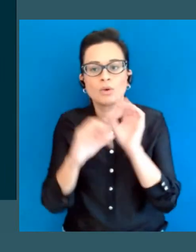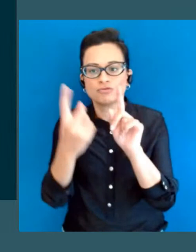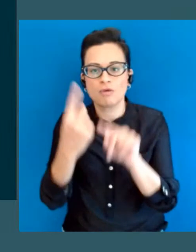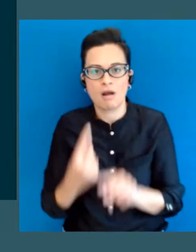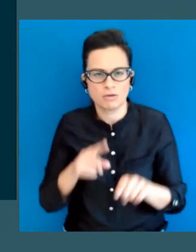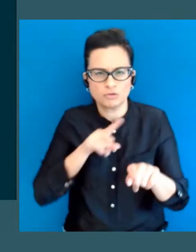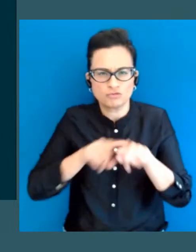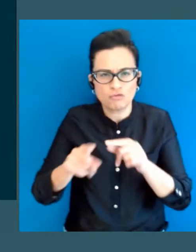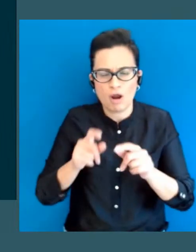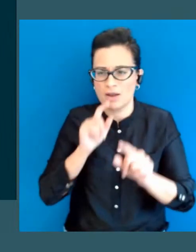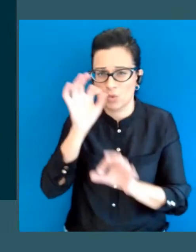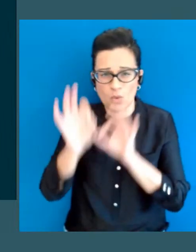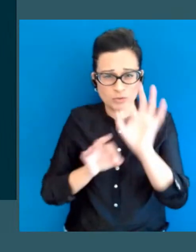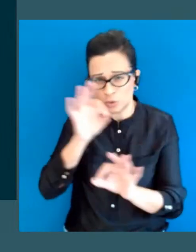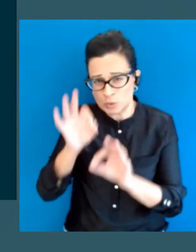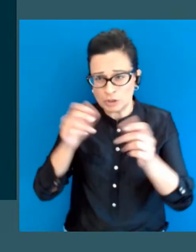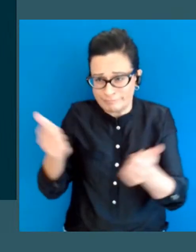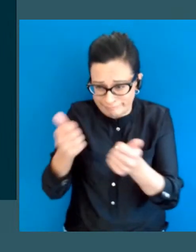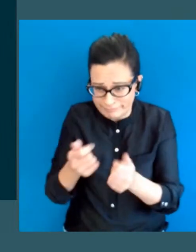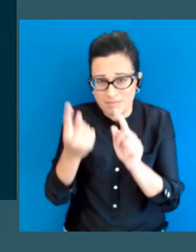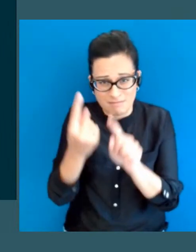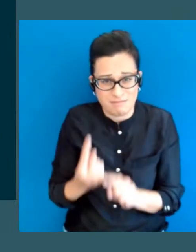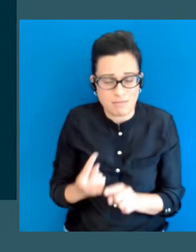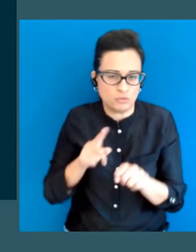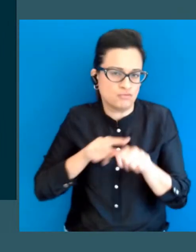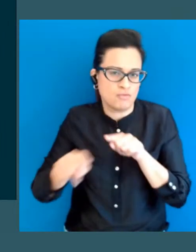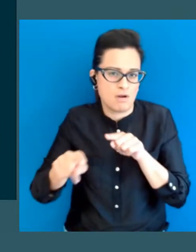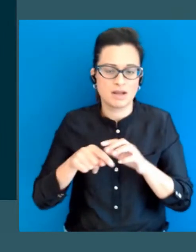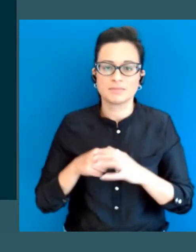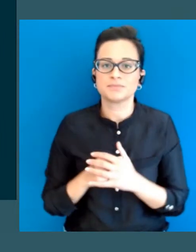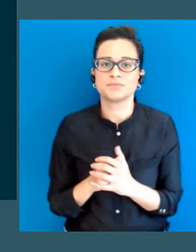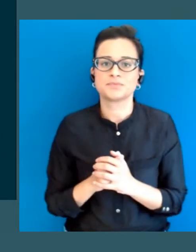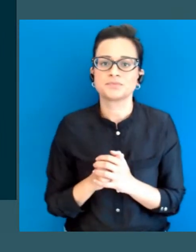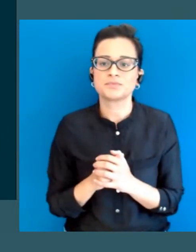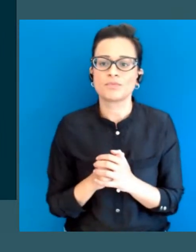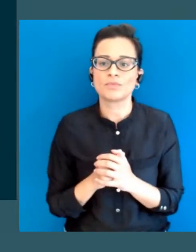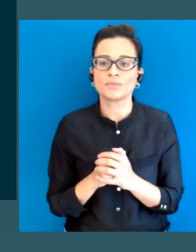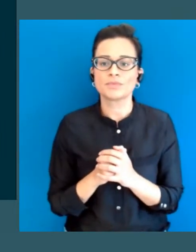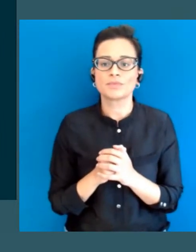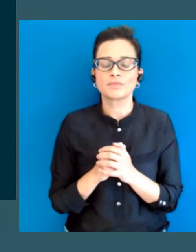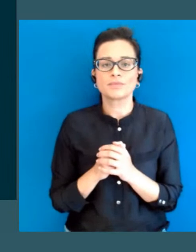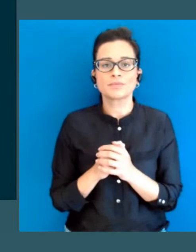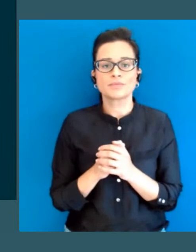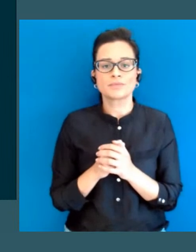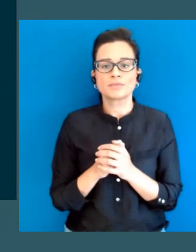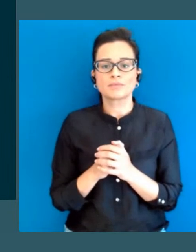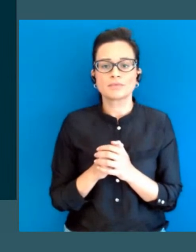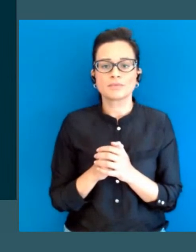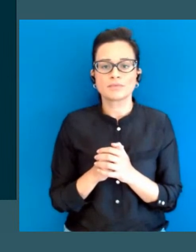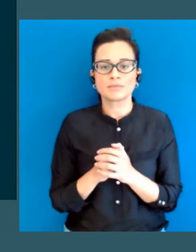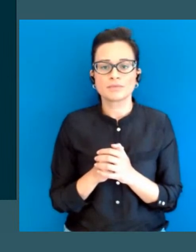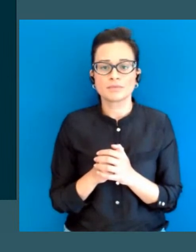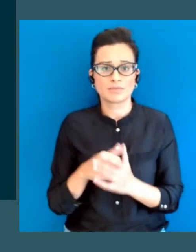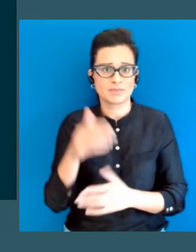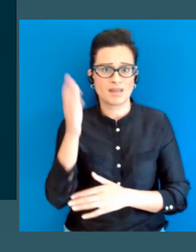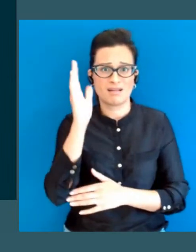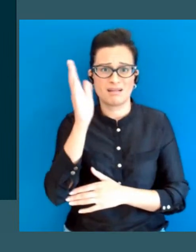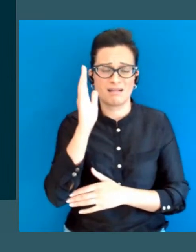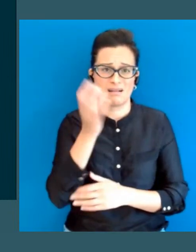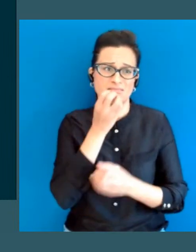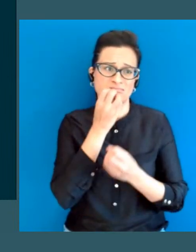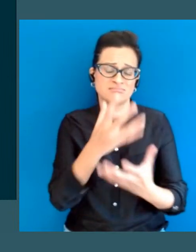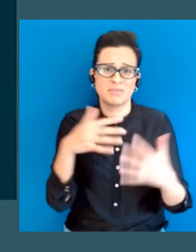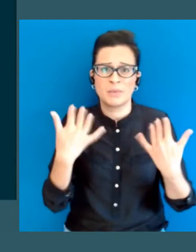as we can for you. The presentations are amazing and we look forward to hearing from